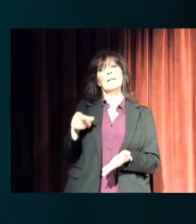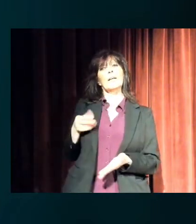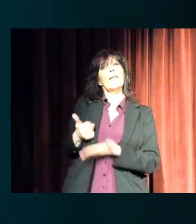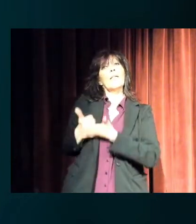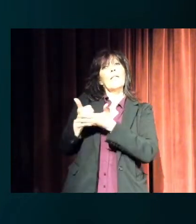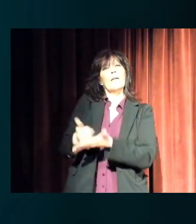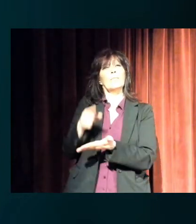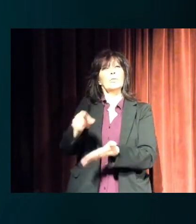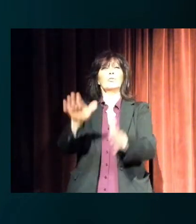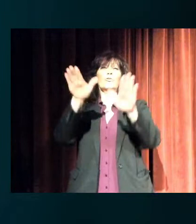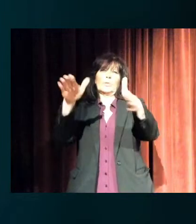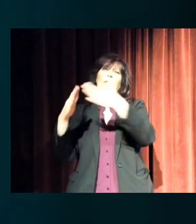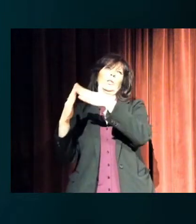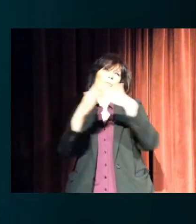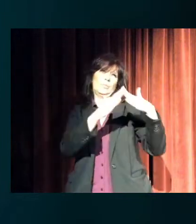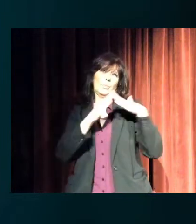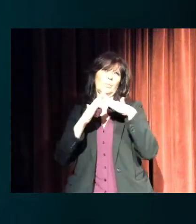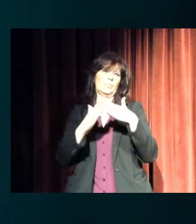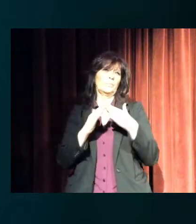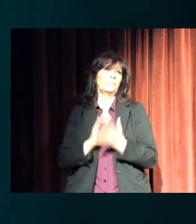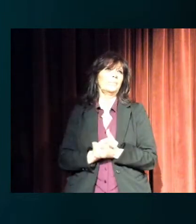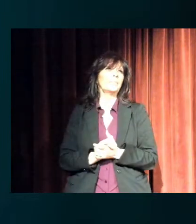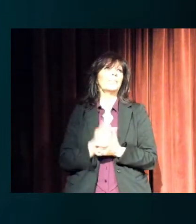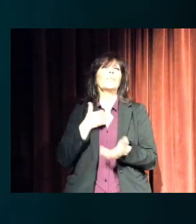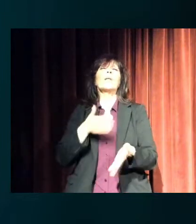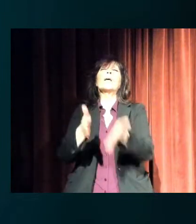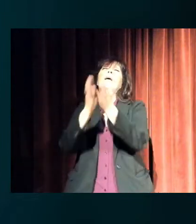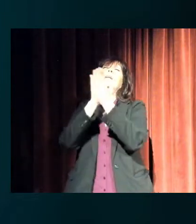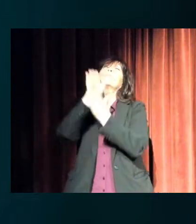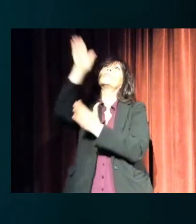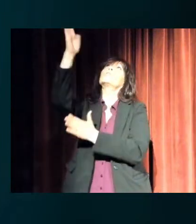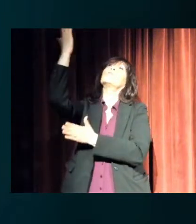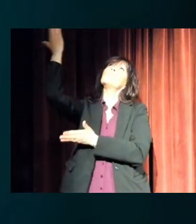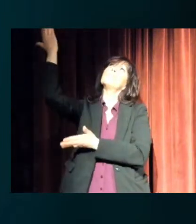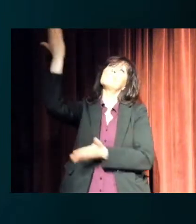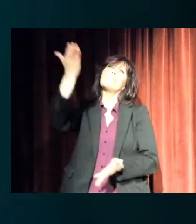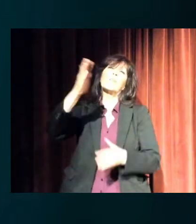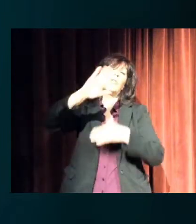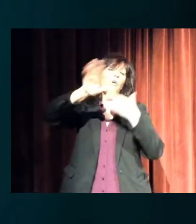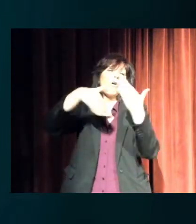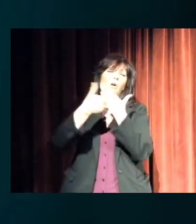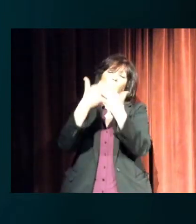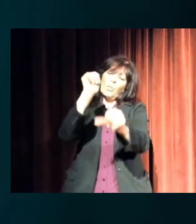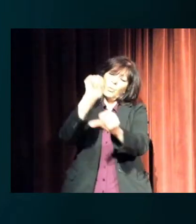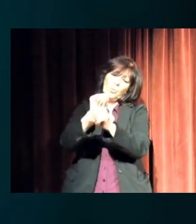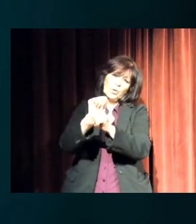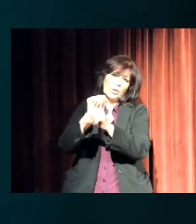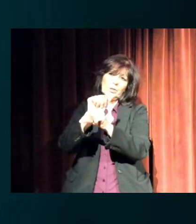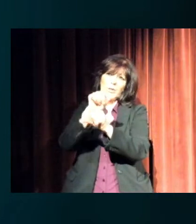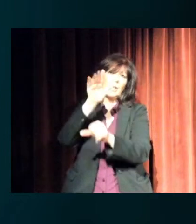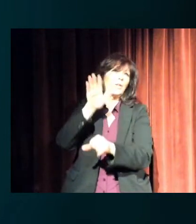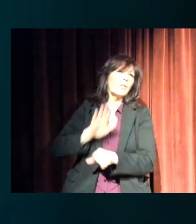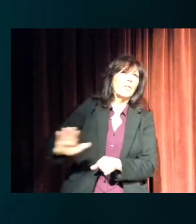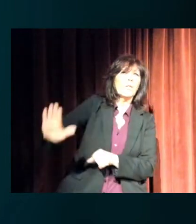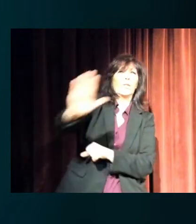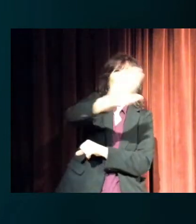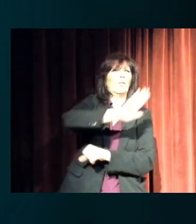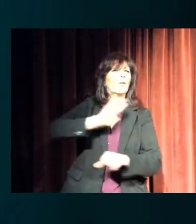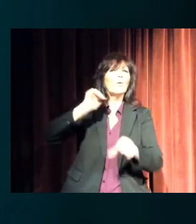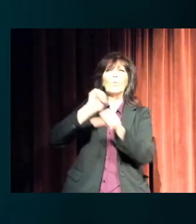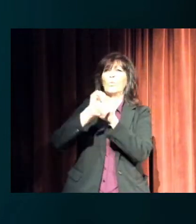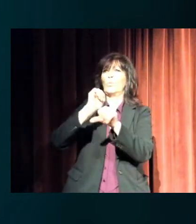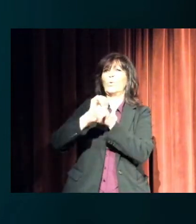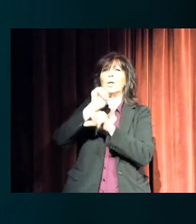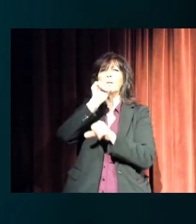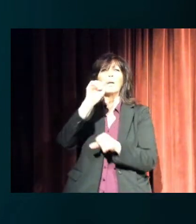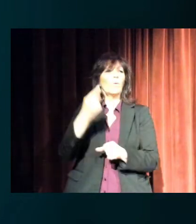this great community in which we live in. I ask for your divine hand to be upon all the work, the collective work that has not only